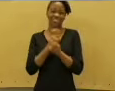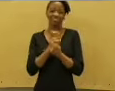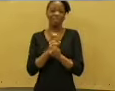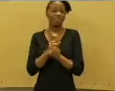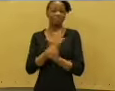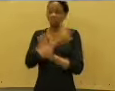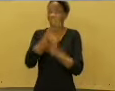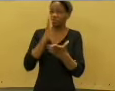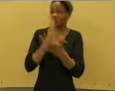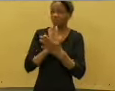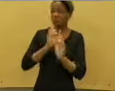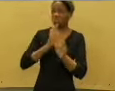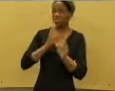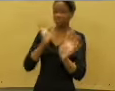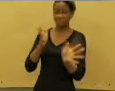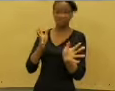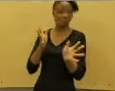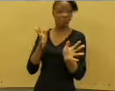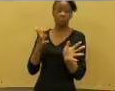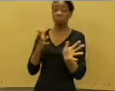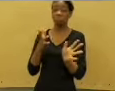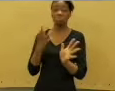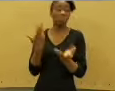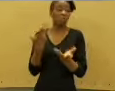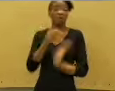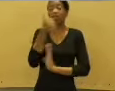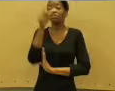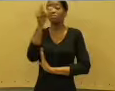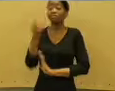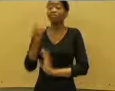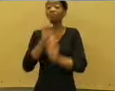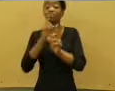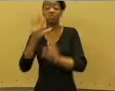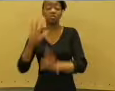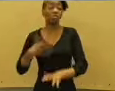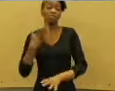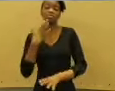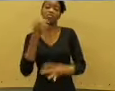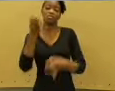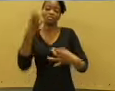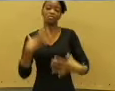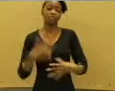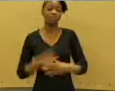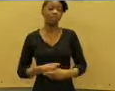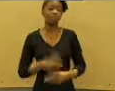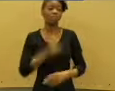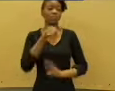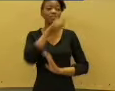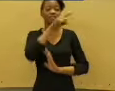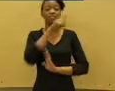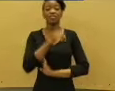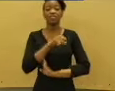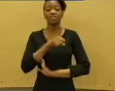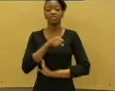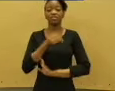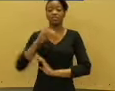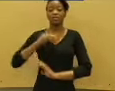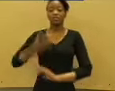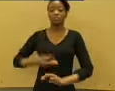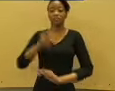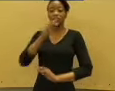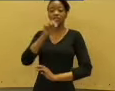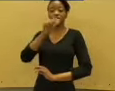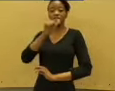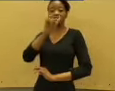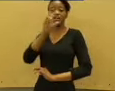question. If someone else would also like to answer, please let me know. Yeah. Yes. Thank you, Serena. Thank you, Busi.